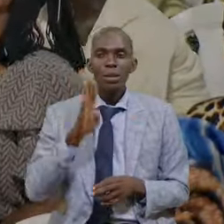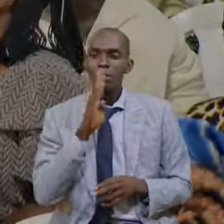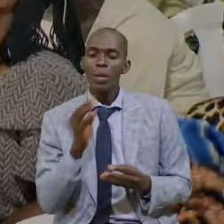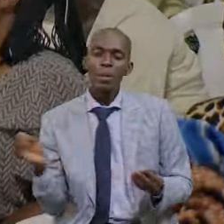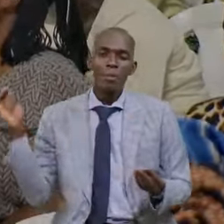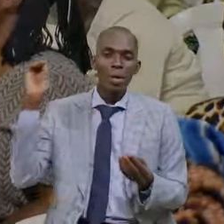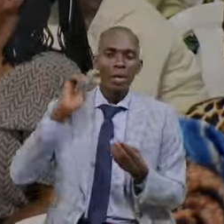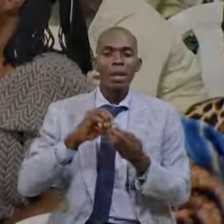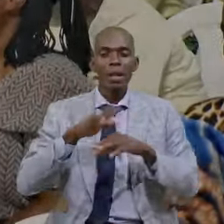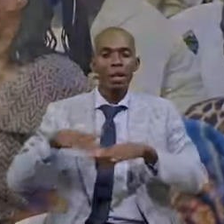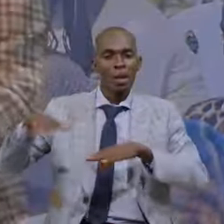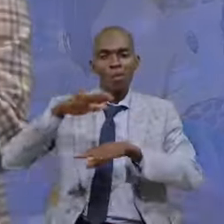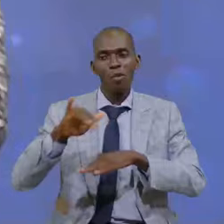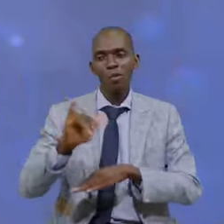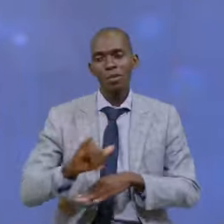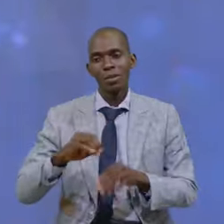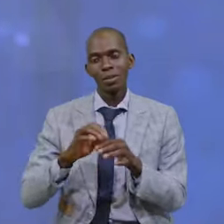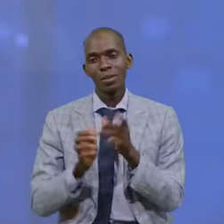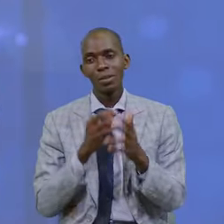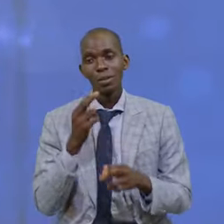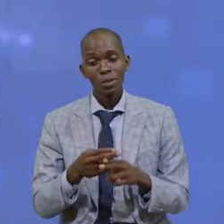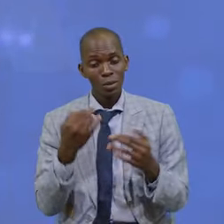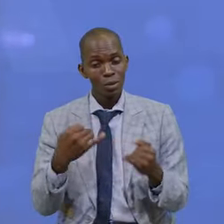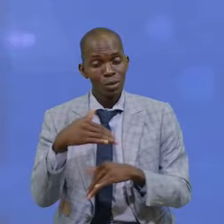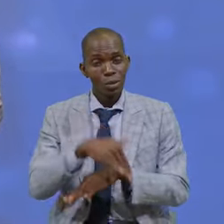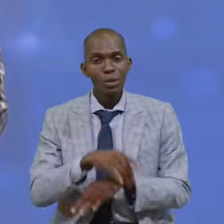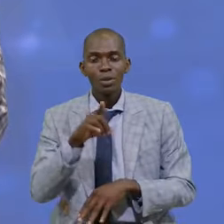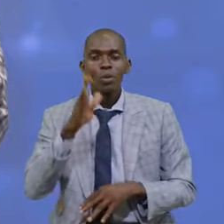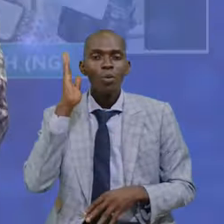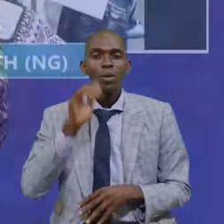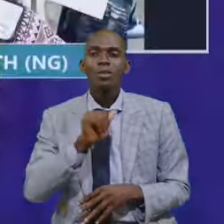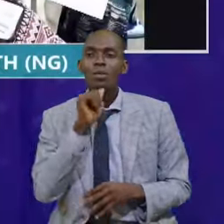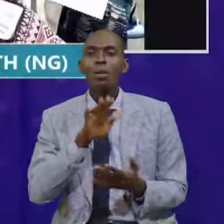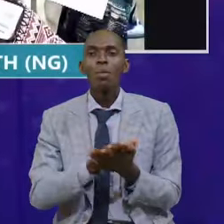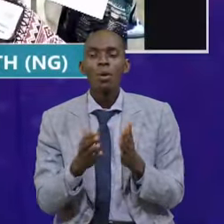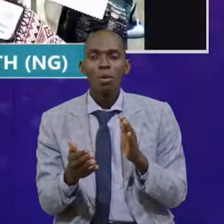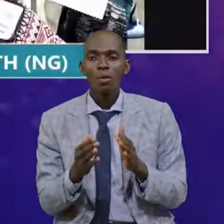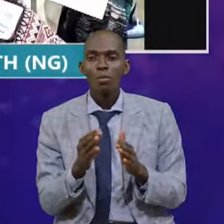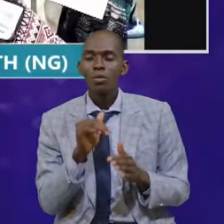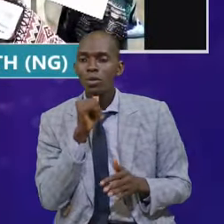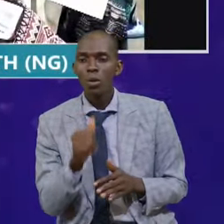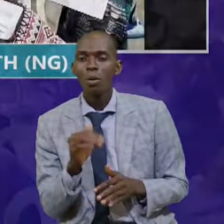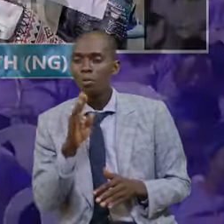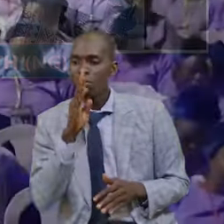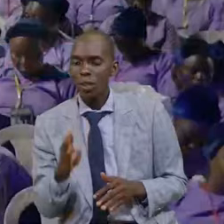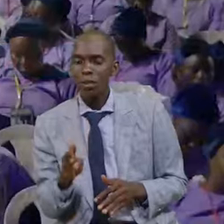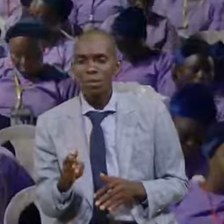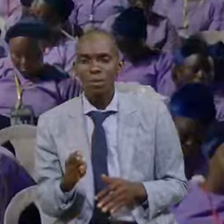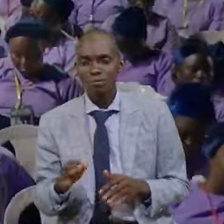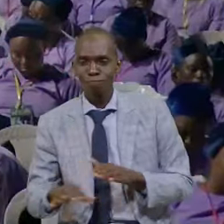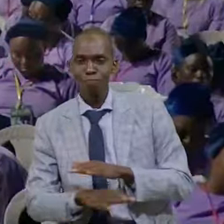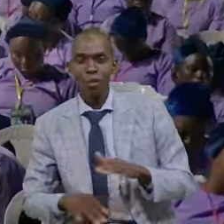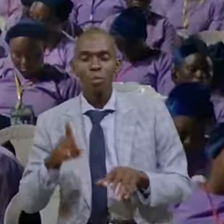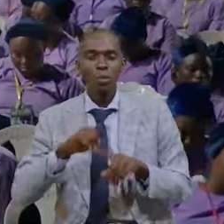extraordinary. From tonight, you will not be common, you will be uncommon. From tonight,